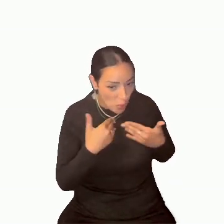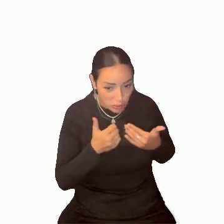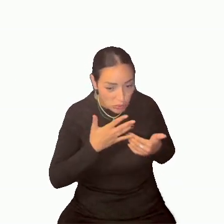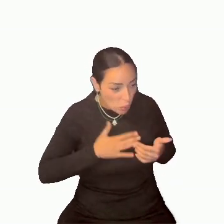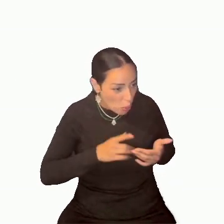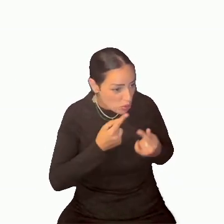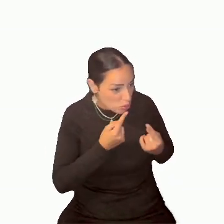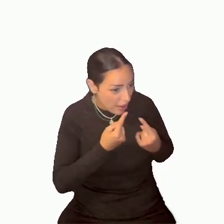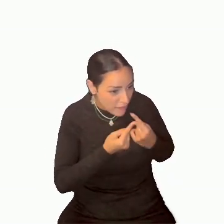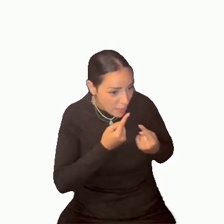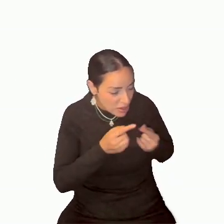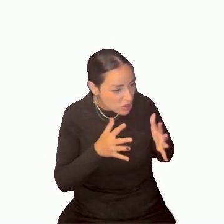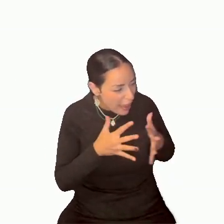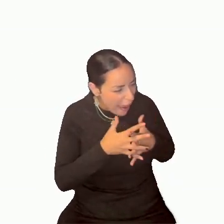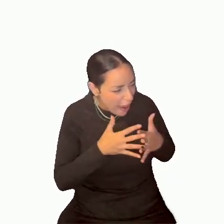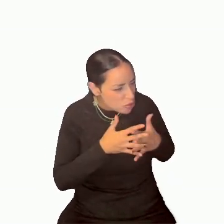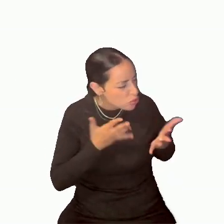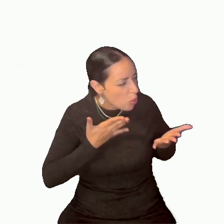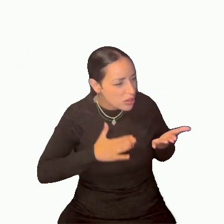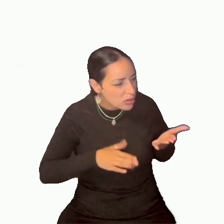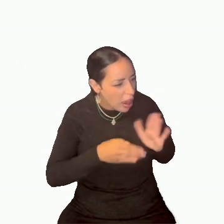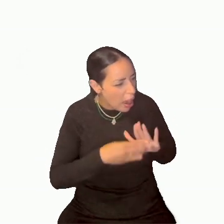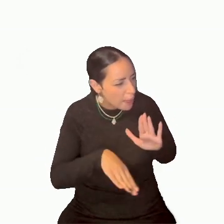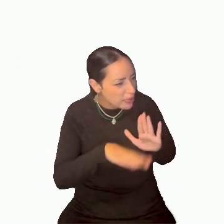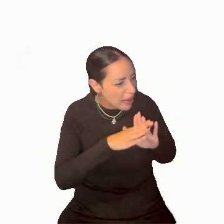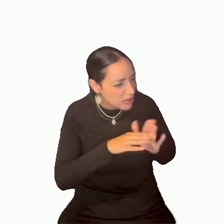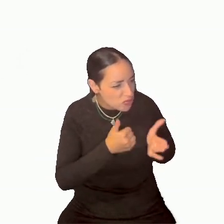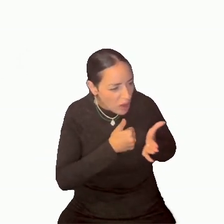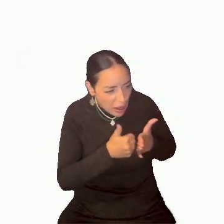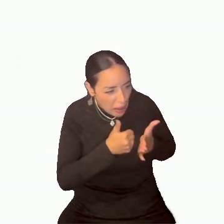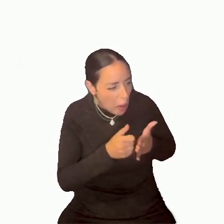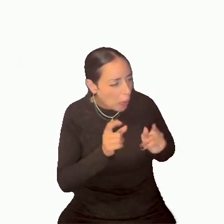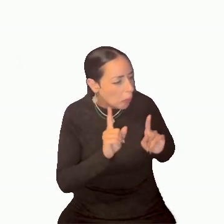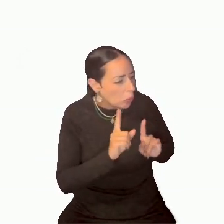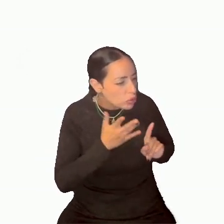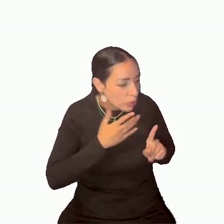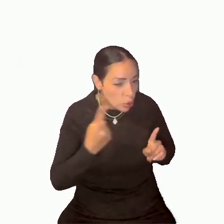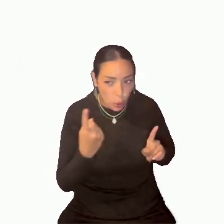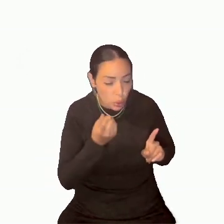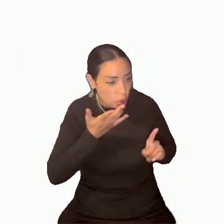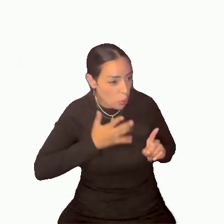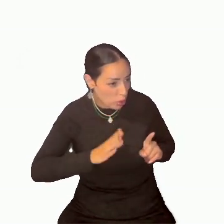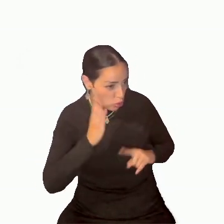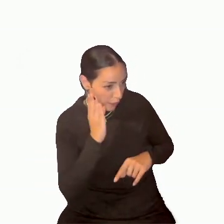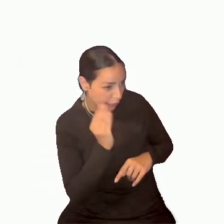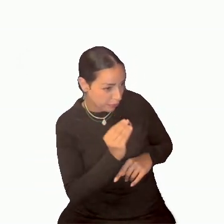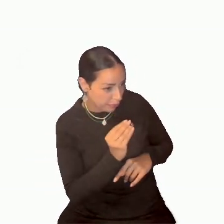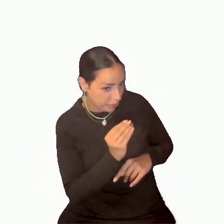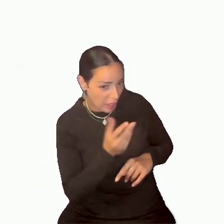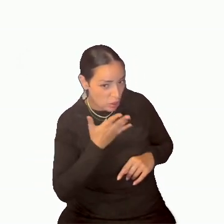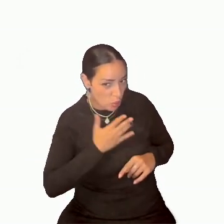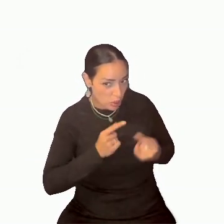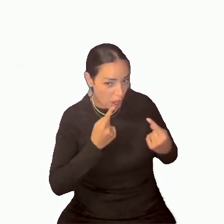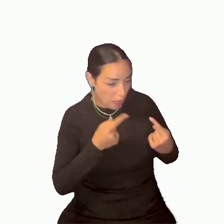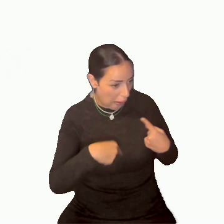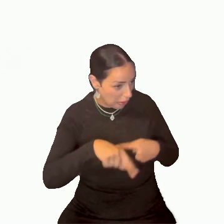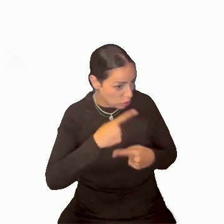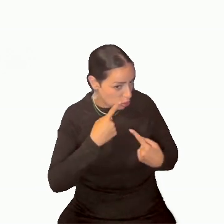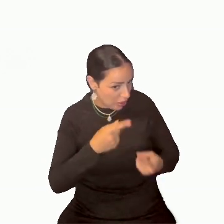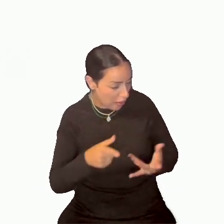receive information and updates, in what form and how often, who do they want to provide them, and who else would they like to be